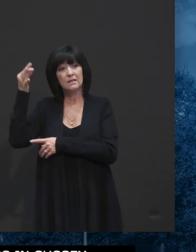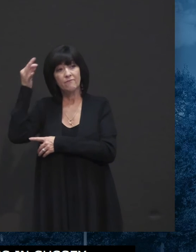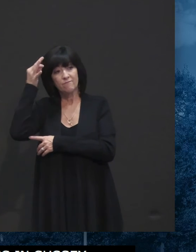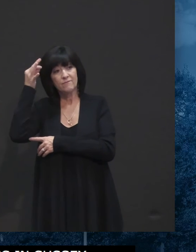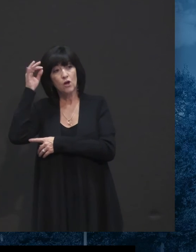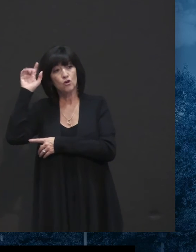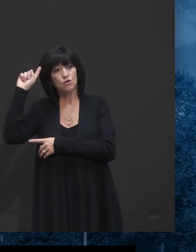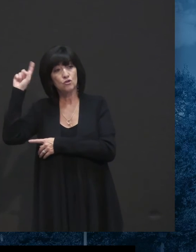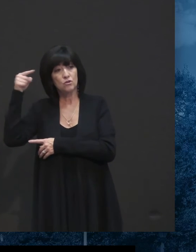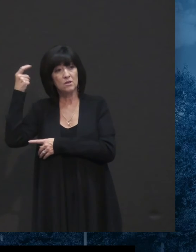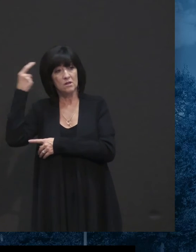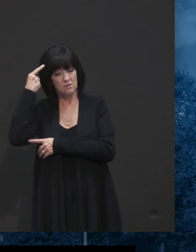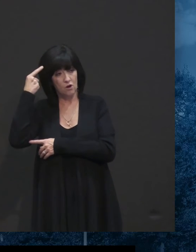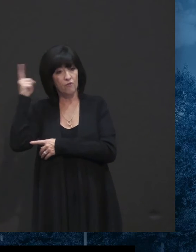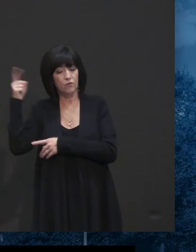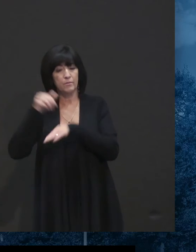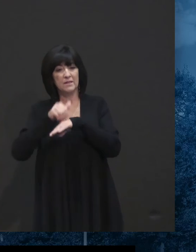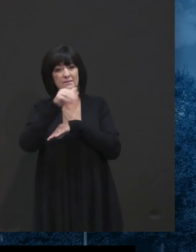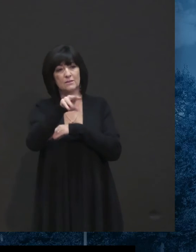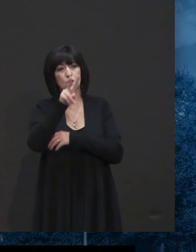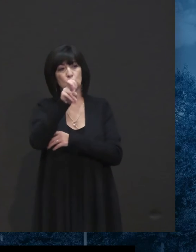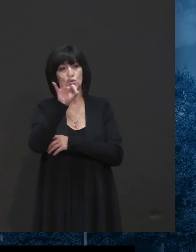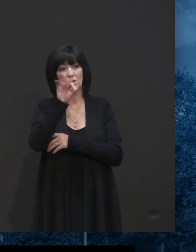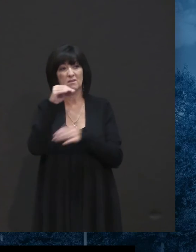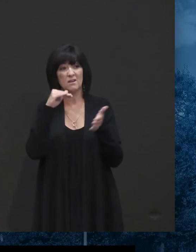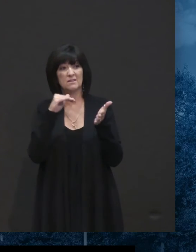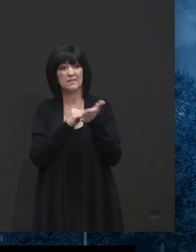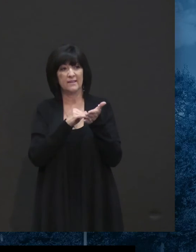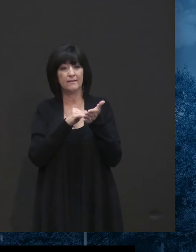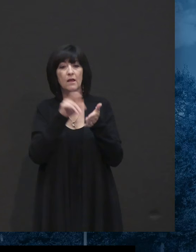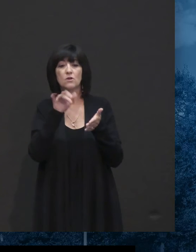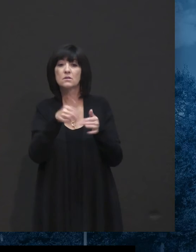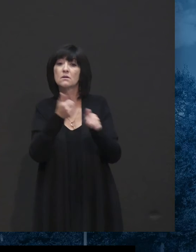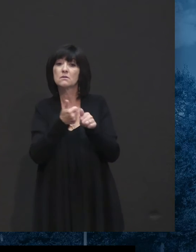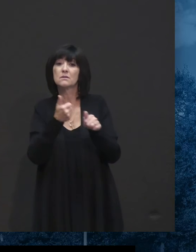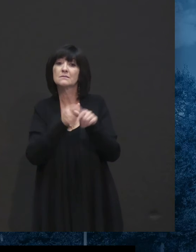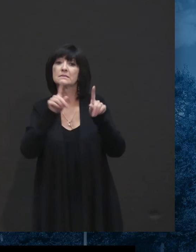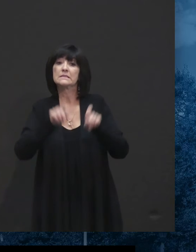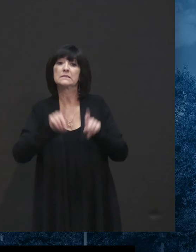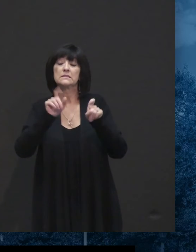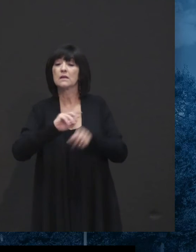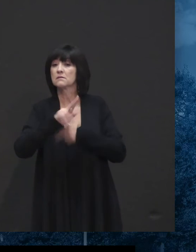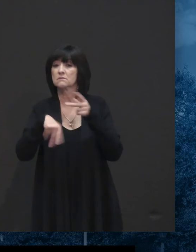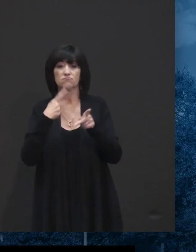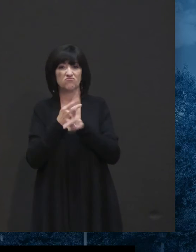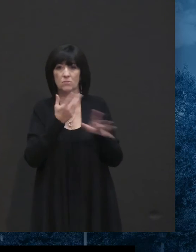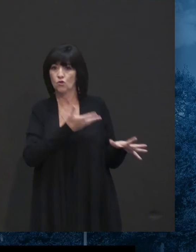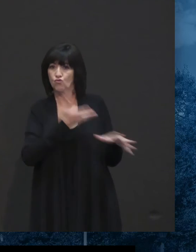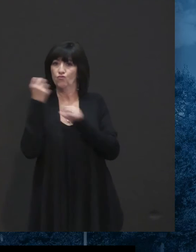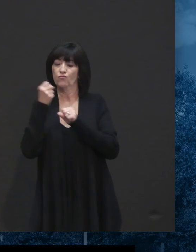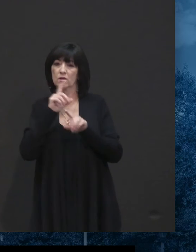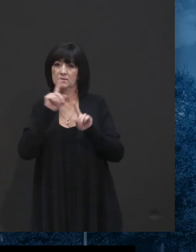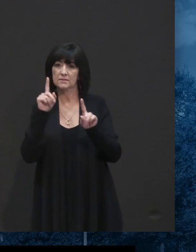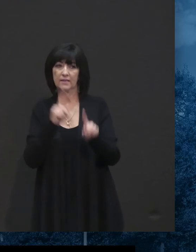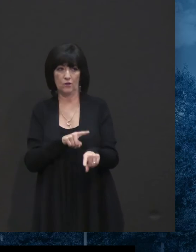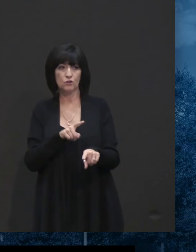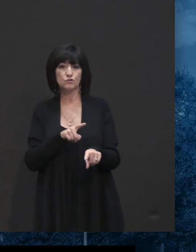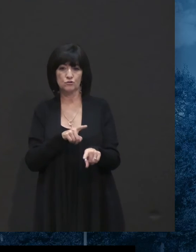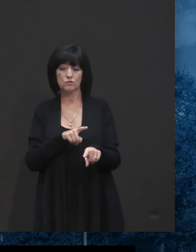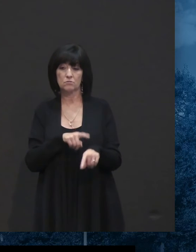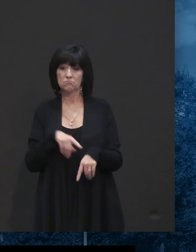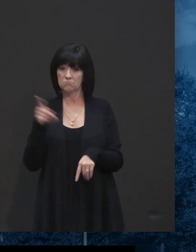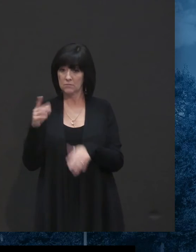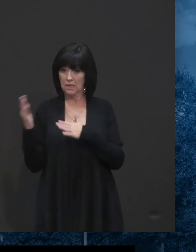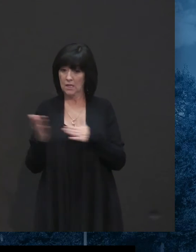antigen COVID-19 tests to the state. The hope is the tests are used at your discretion to test educators and students as well as first